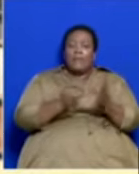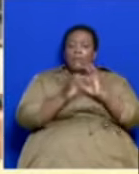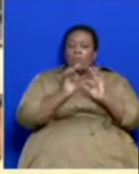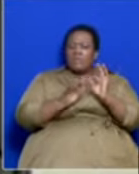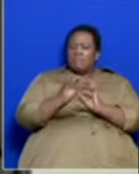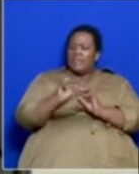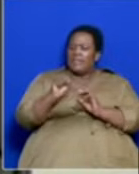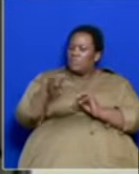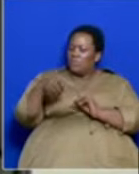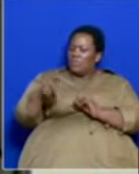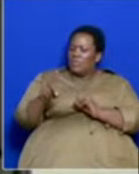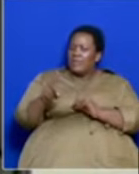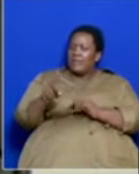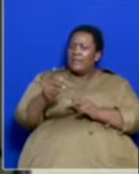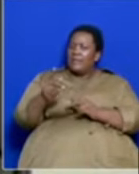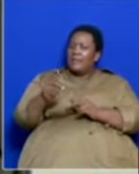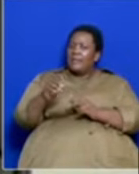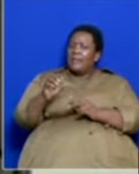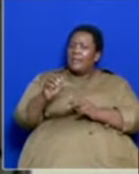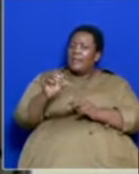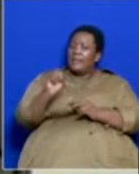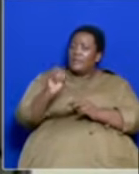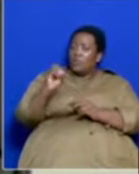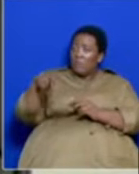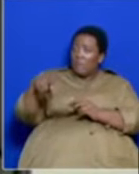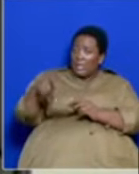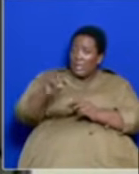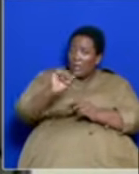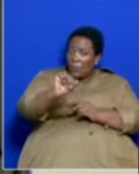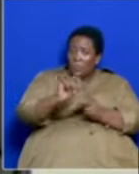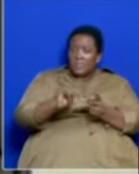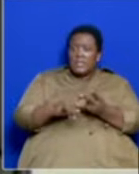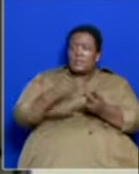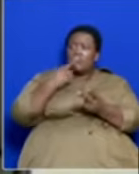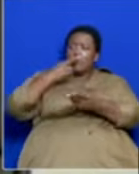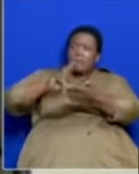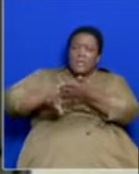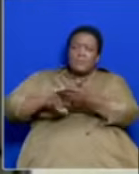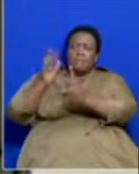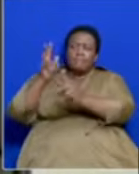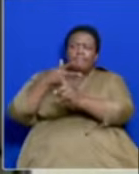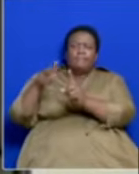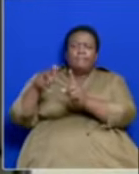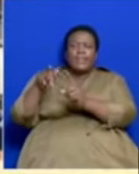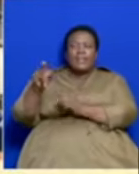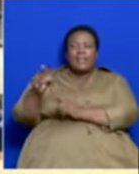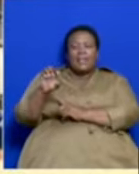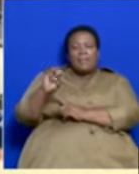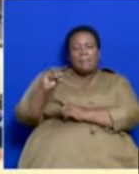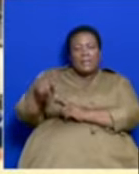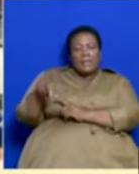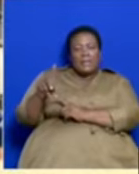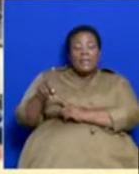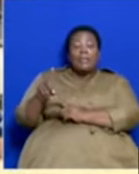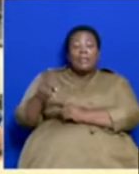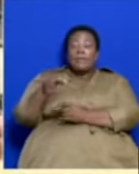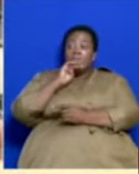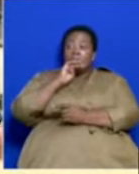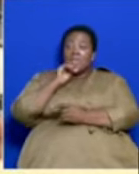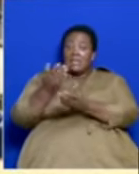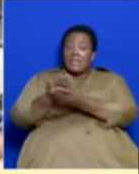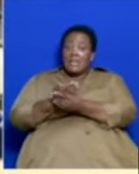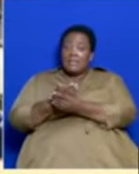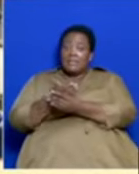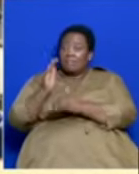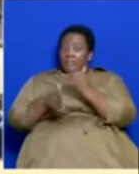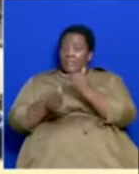not having recommended yet disciplinary action to the EMPD, that could be the end of this case, because you